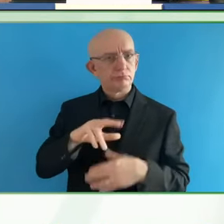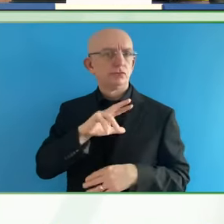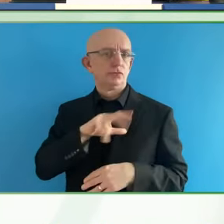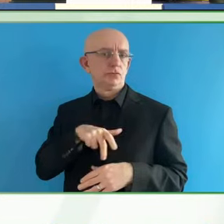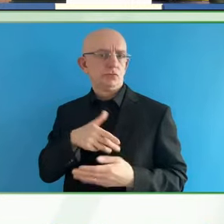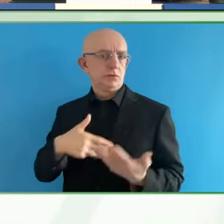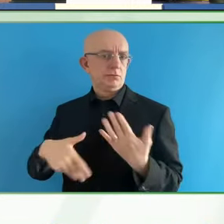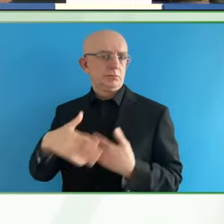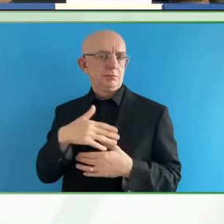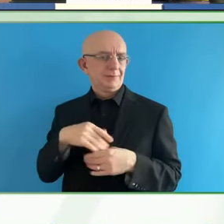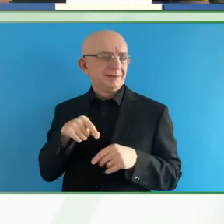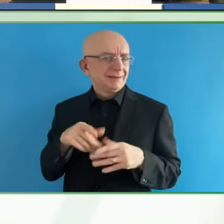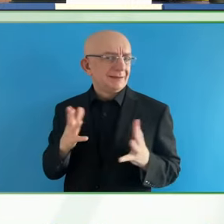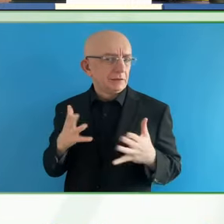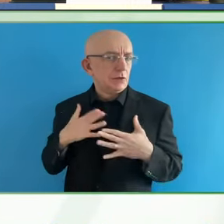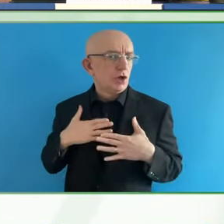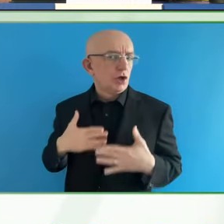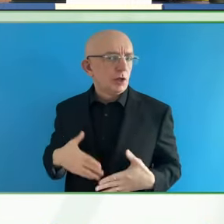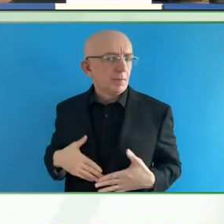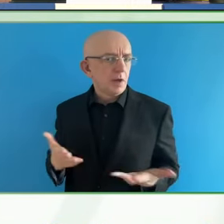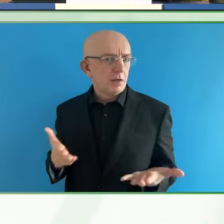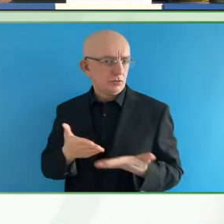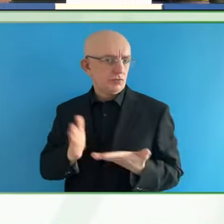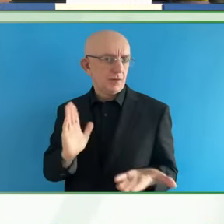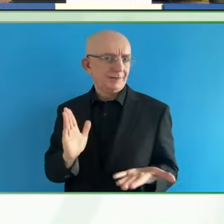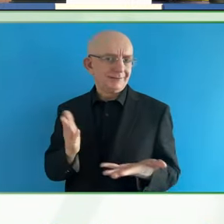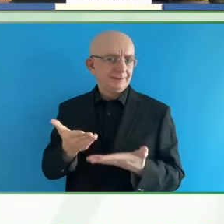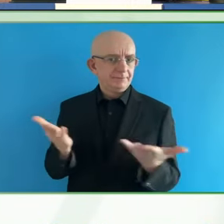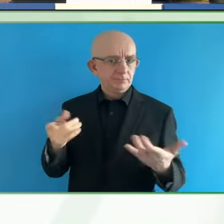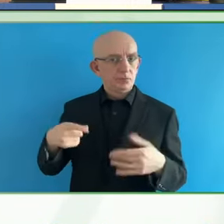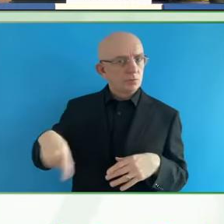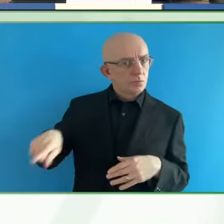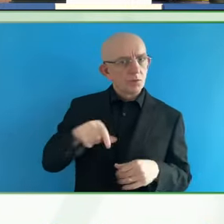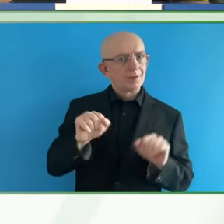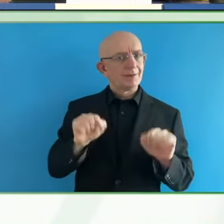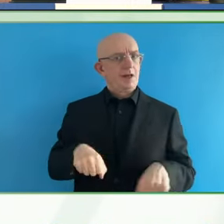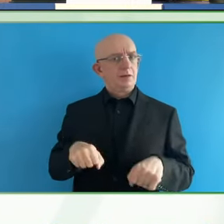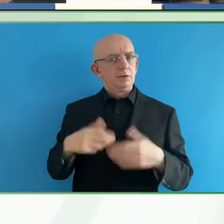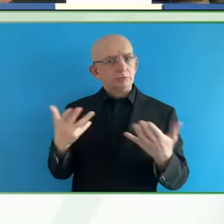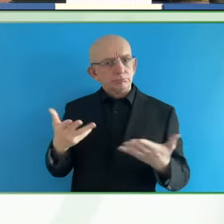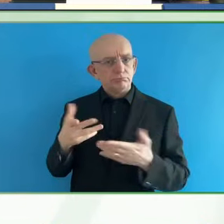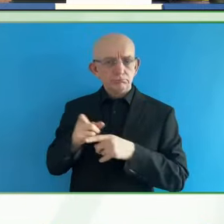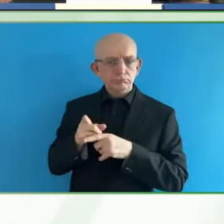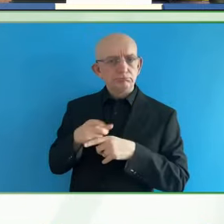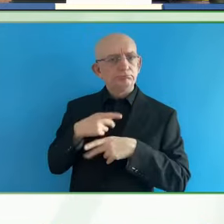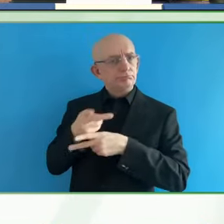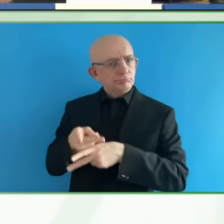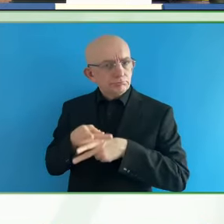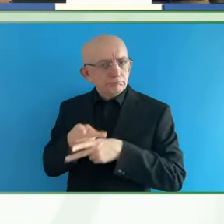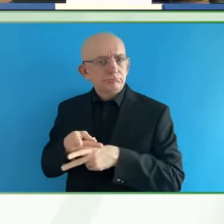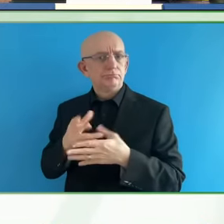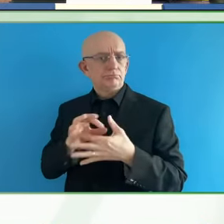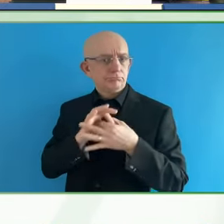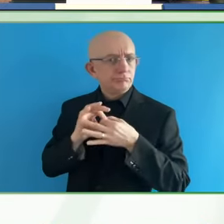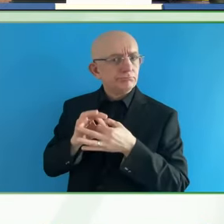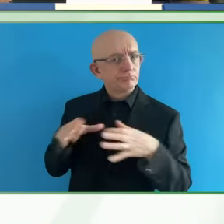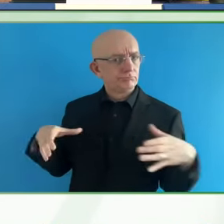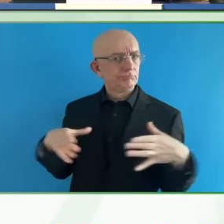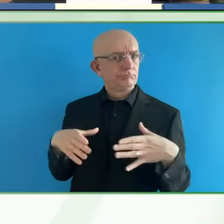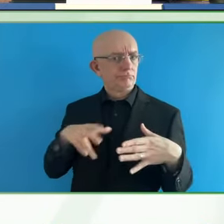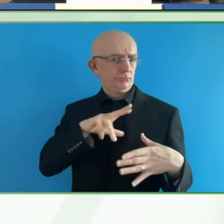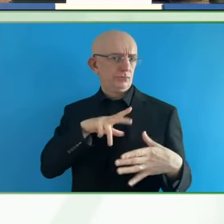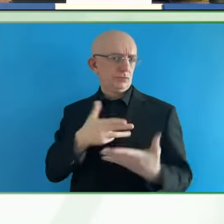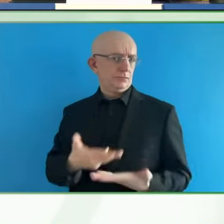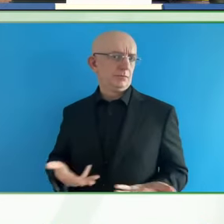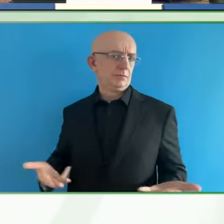emphasize that it is important to strengthen the commitment to the Sustainable Development Goals, and that countries should